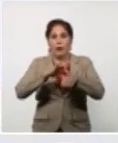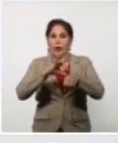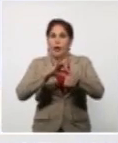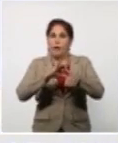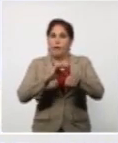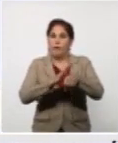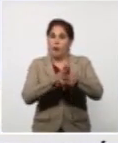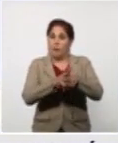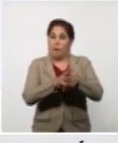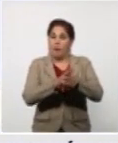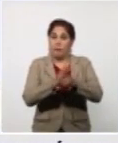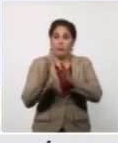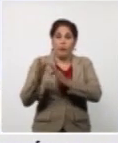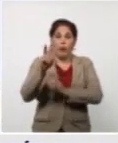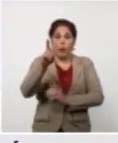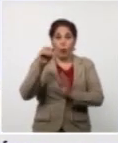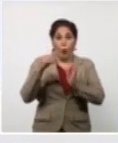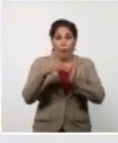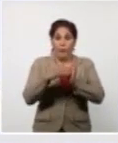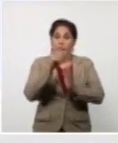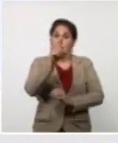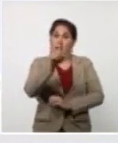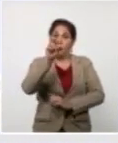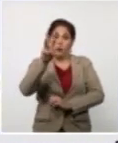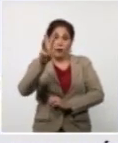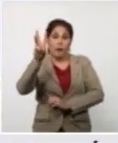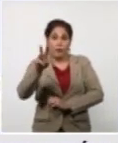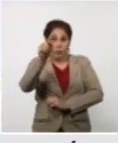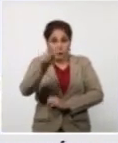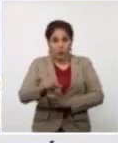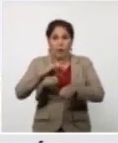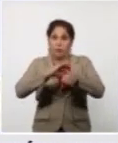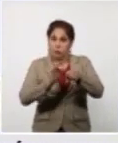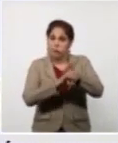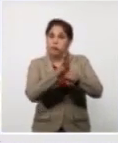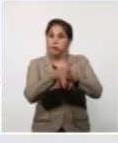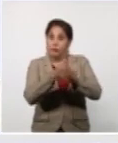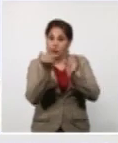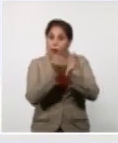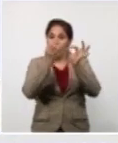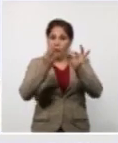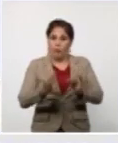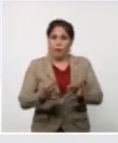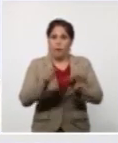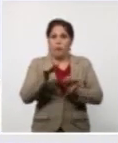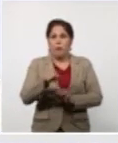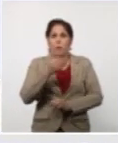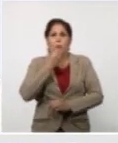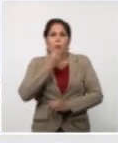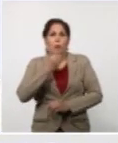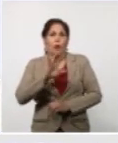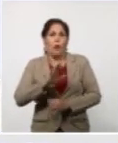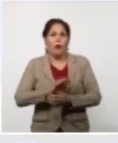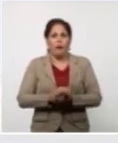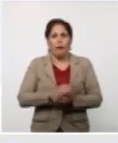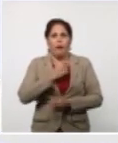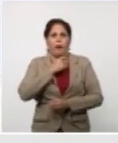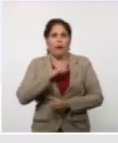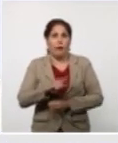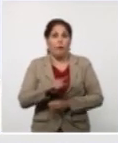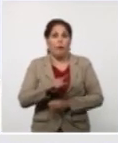have been asymptomatic at the time of the diagnosis. That is